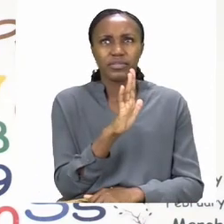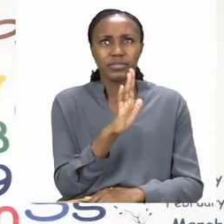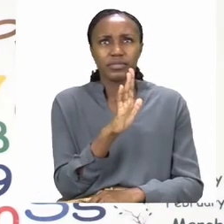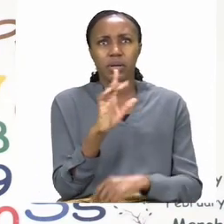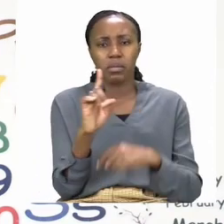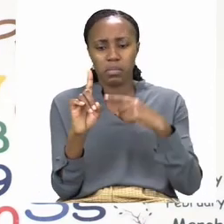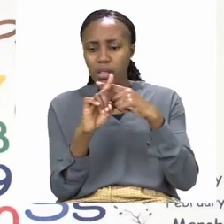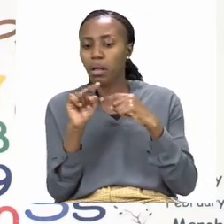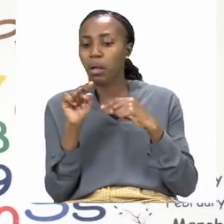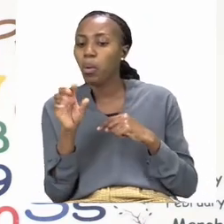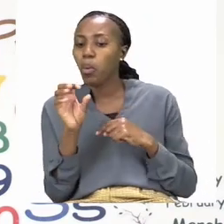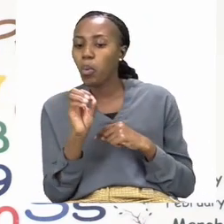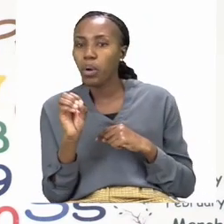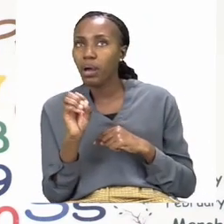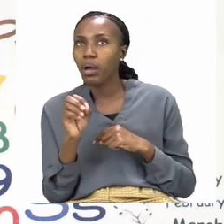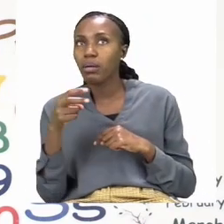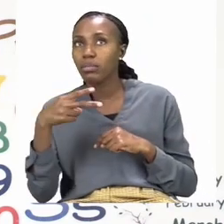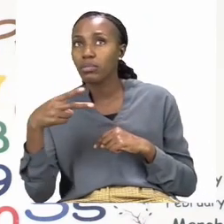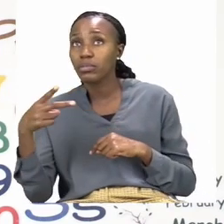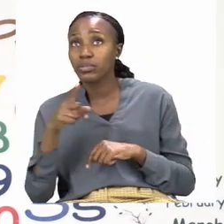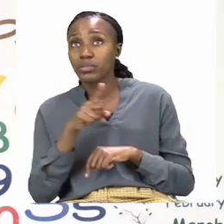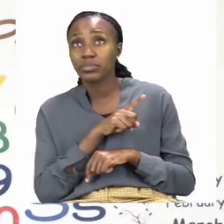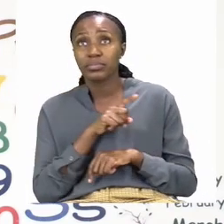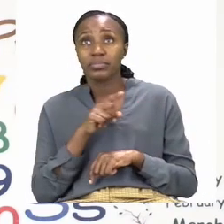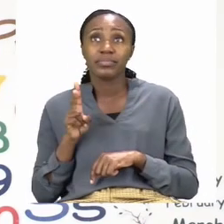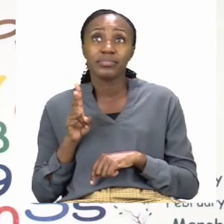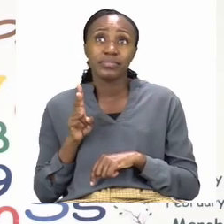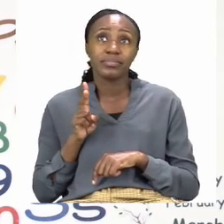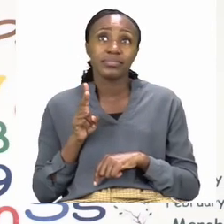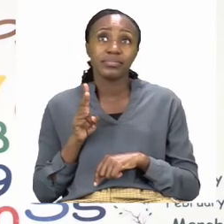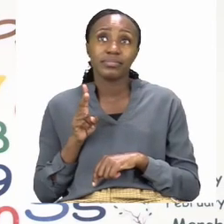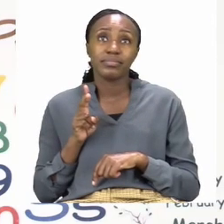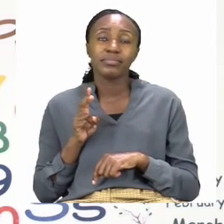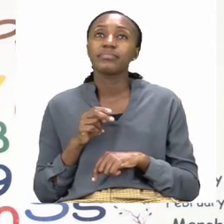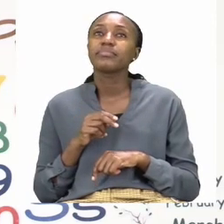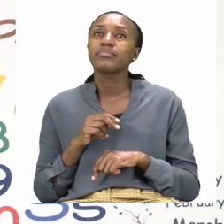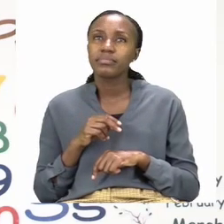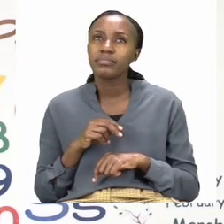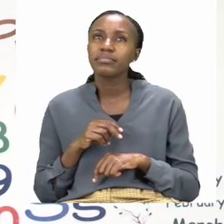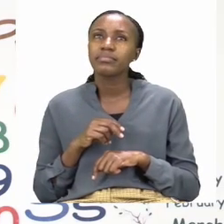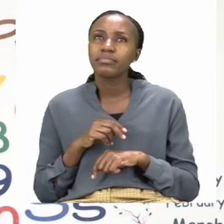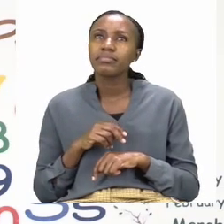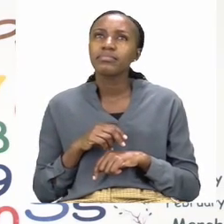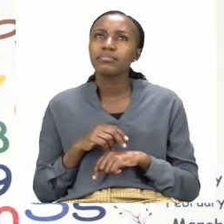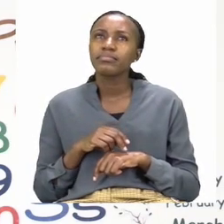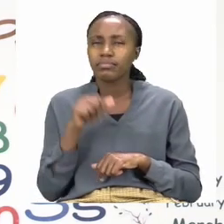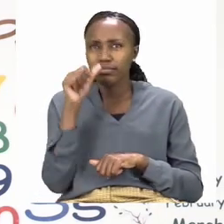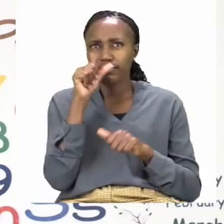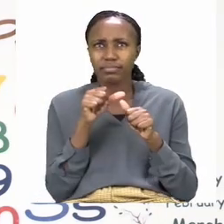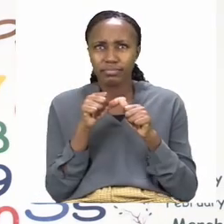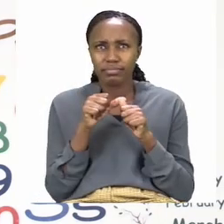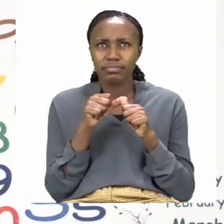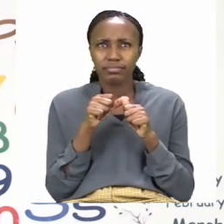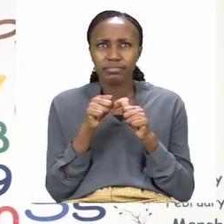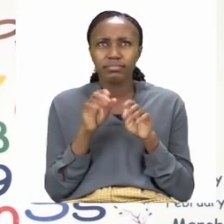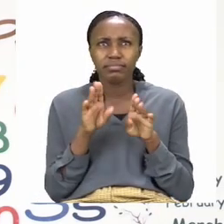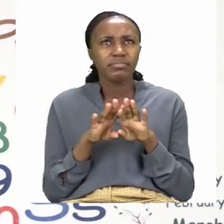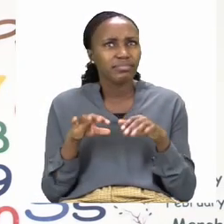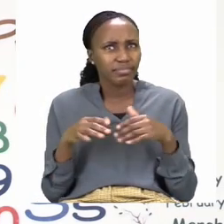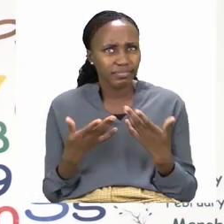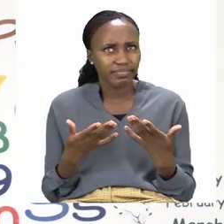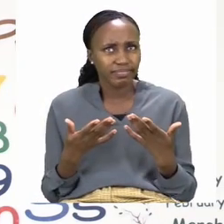a blank space is equal to 12. Now remember, we have to go ahead and count